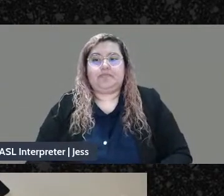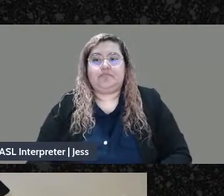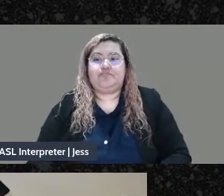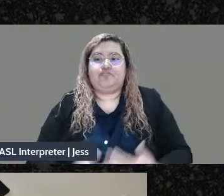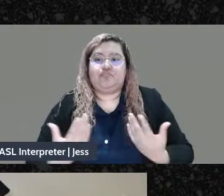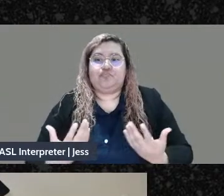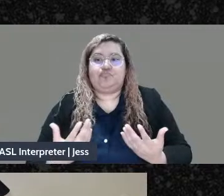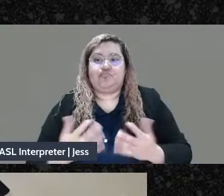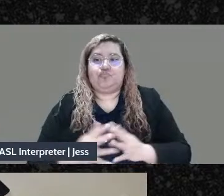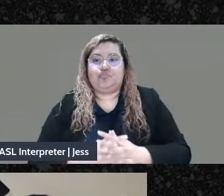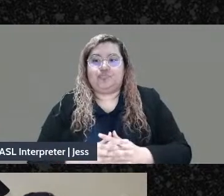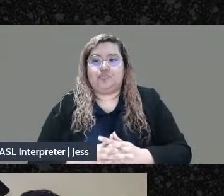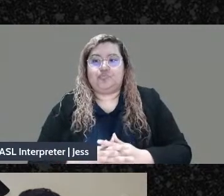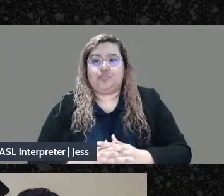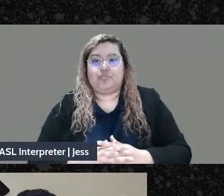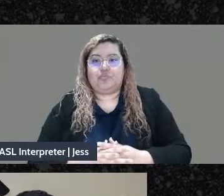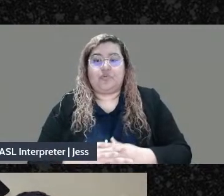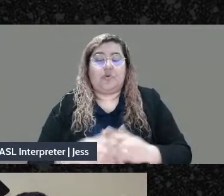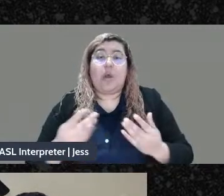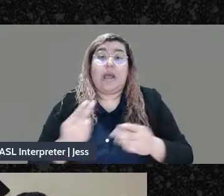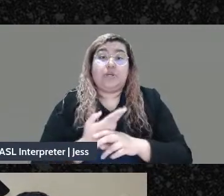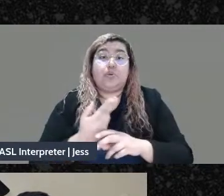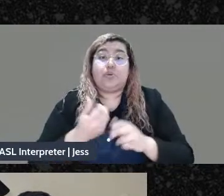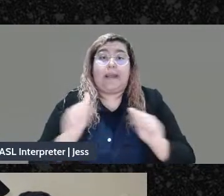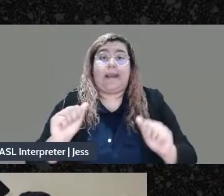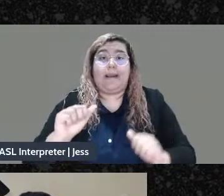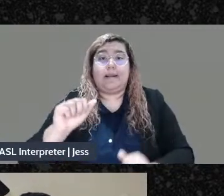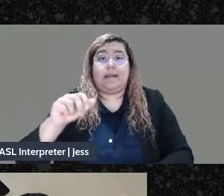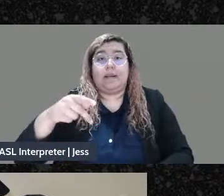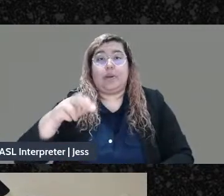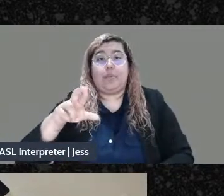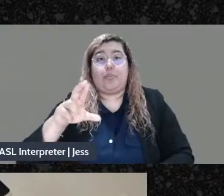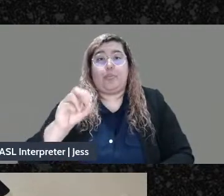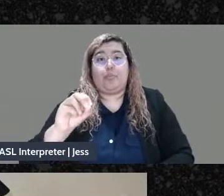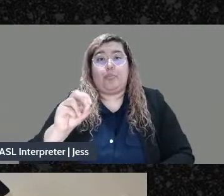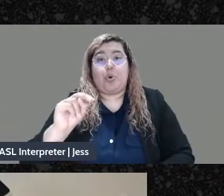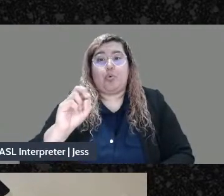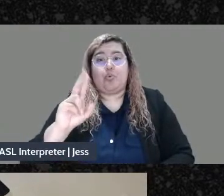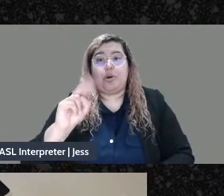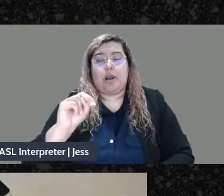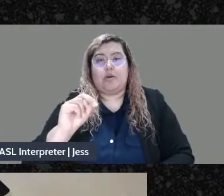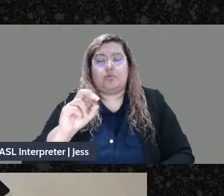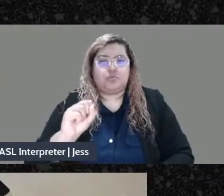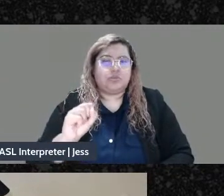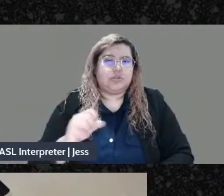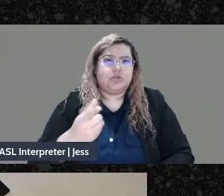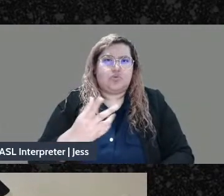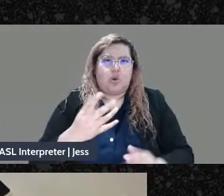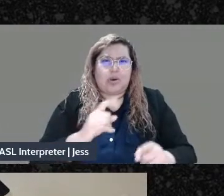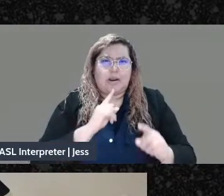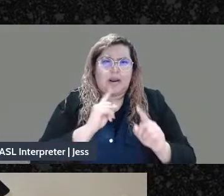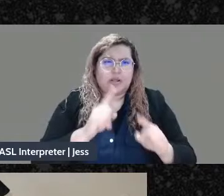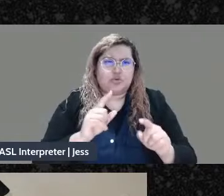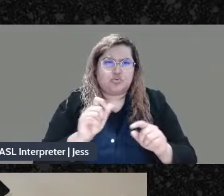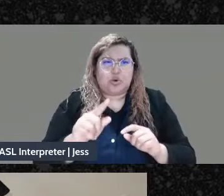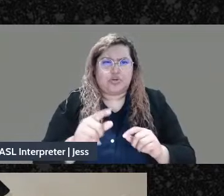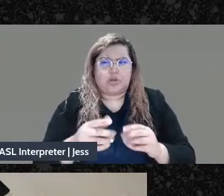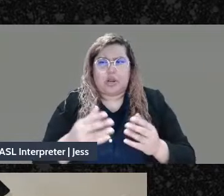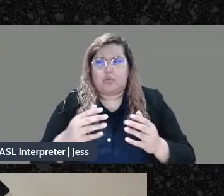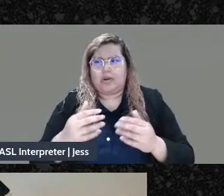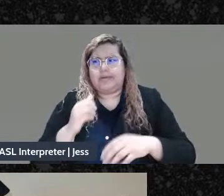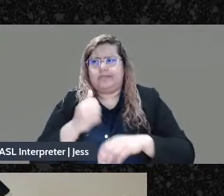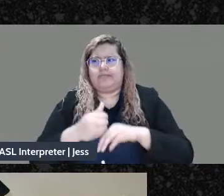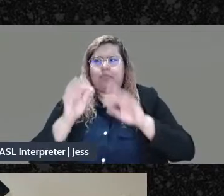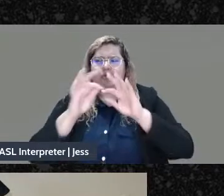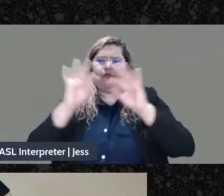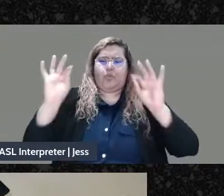and also I use any pronouns. And so I think to answer the question, I just want to frame and surface some of the organizations